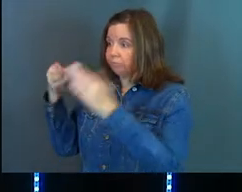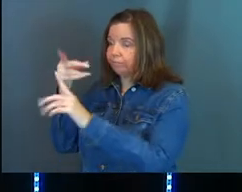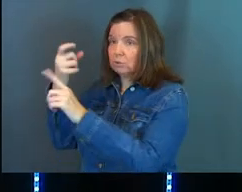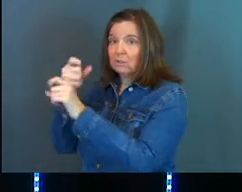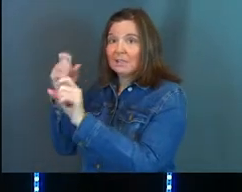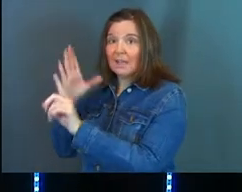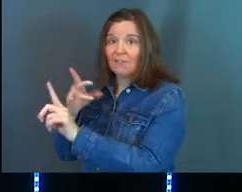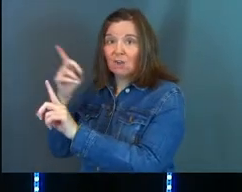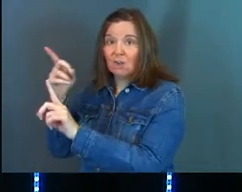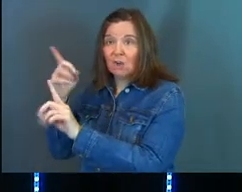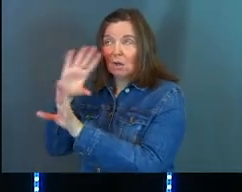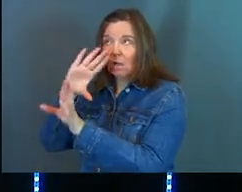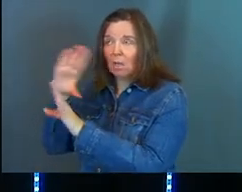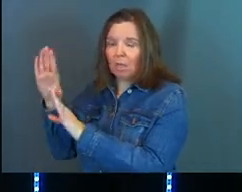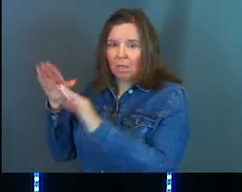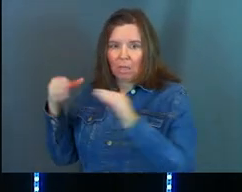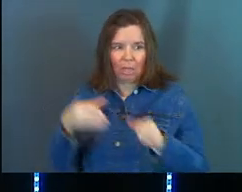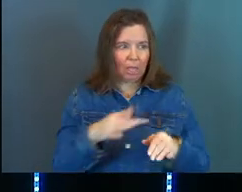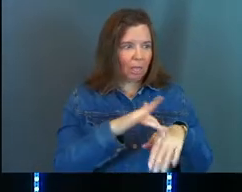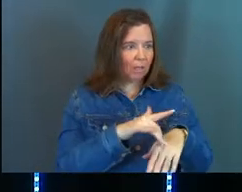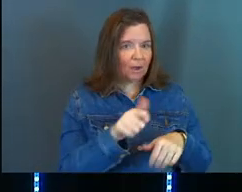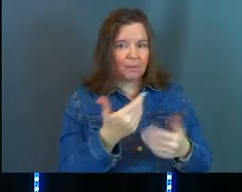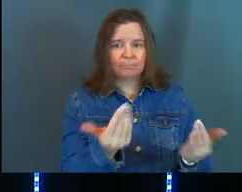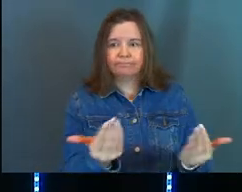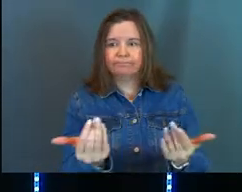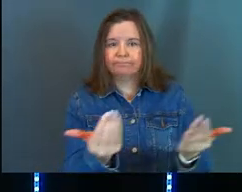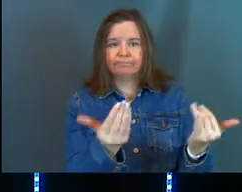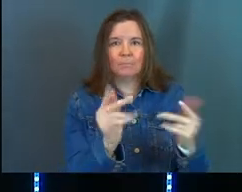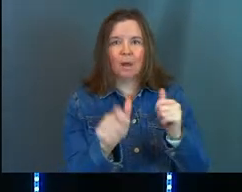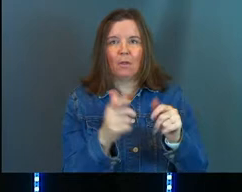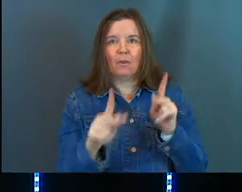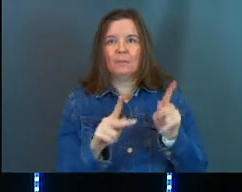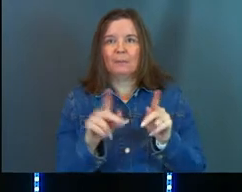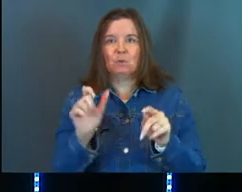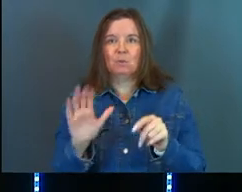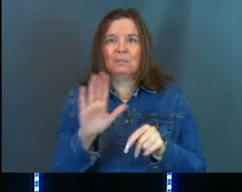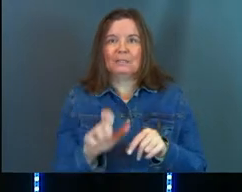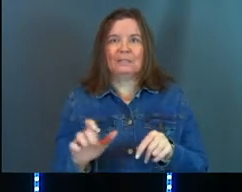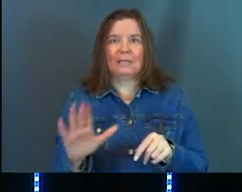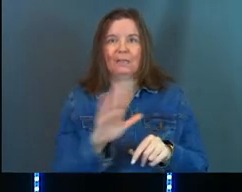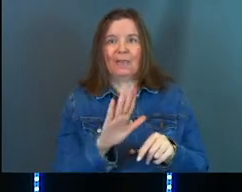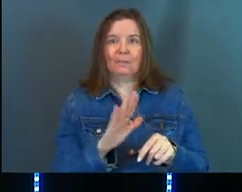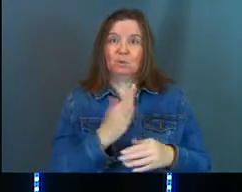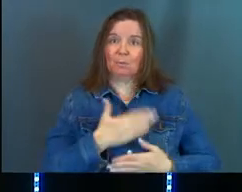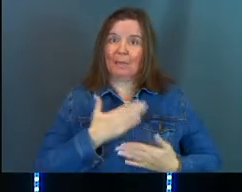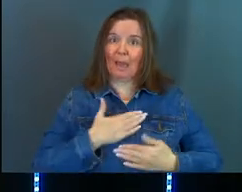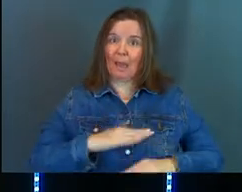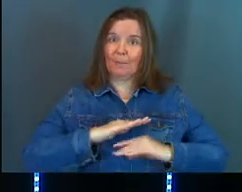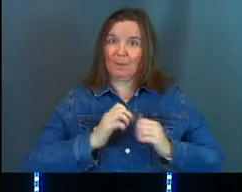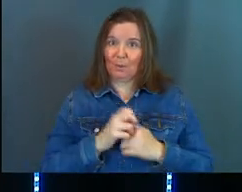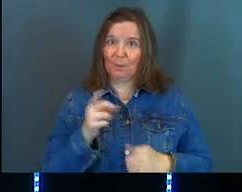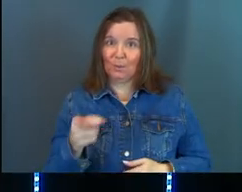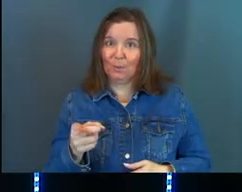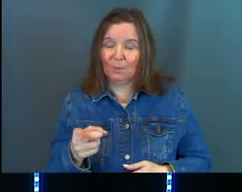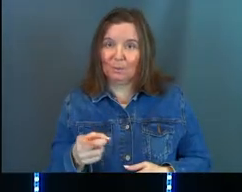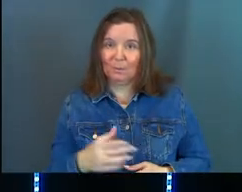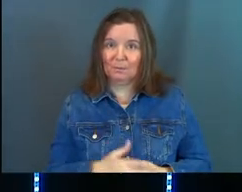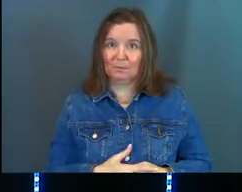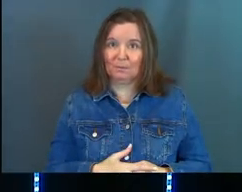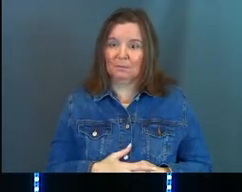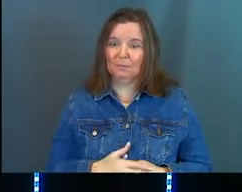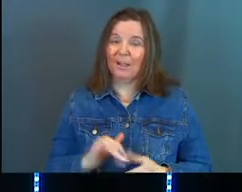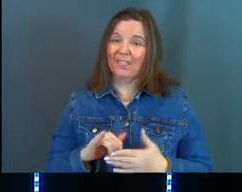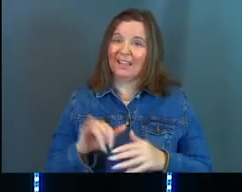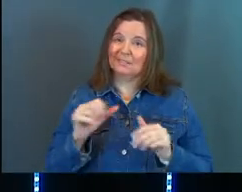Savior, is that you live for other people. And you need them to be happy with you.